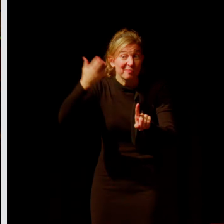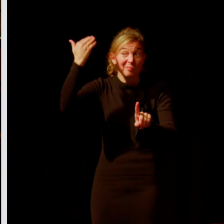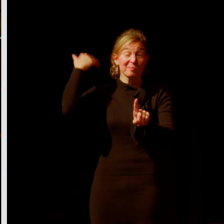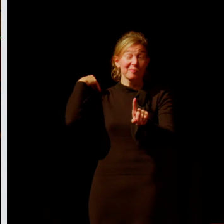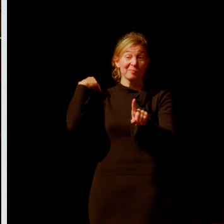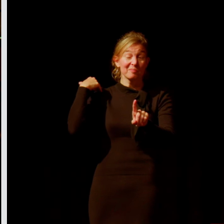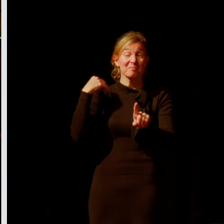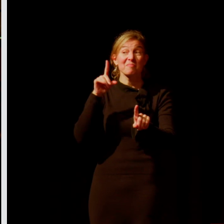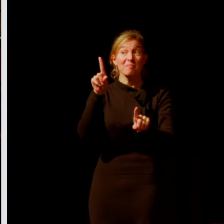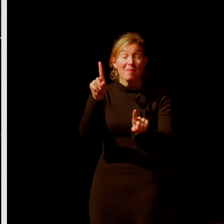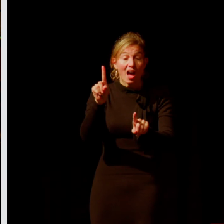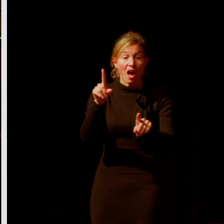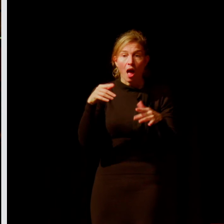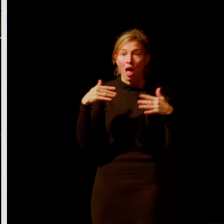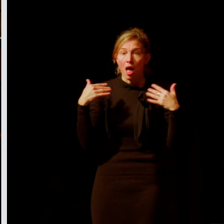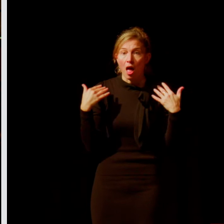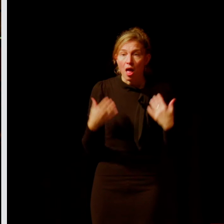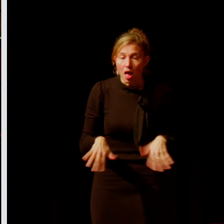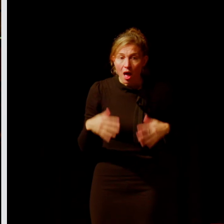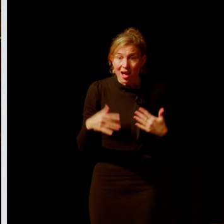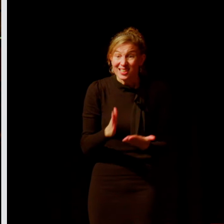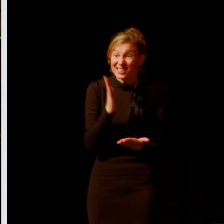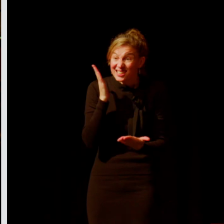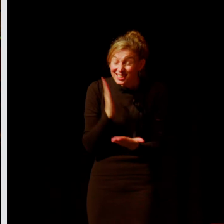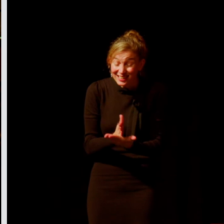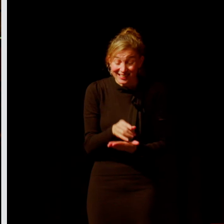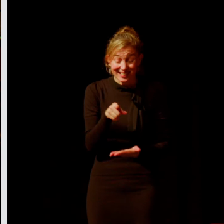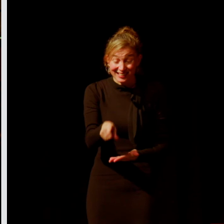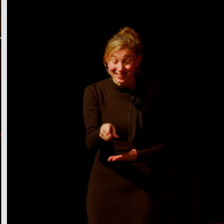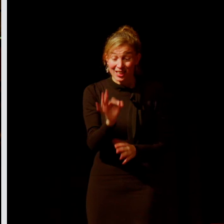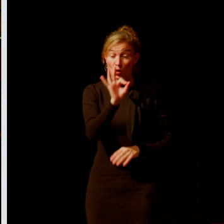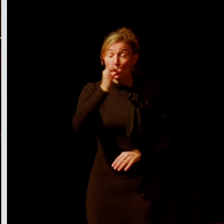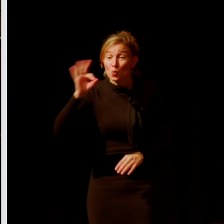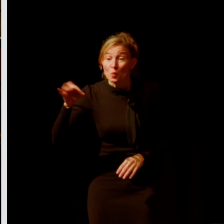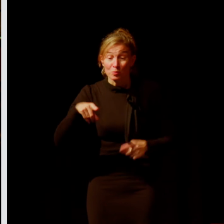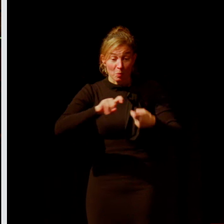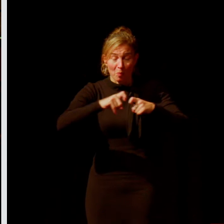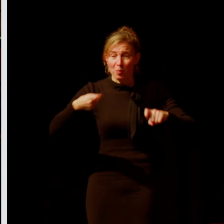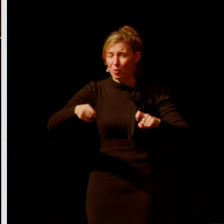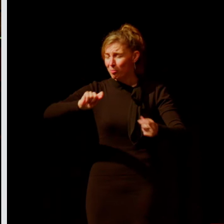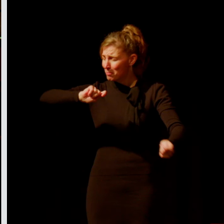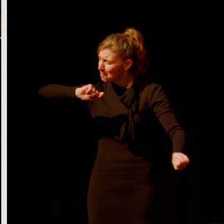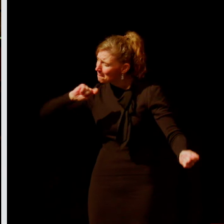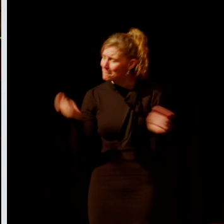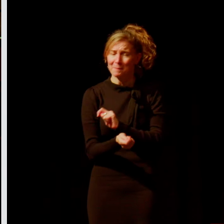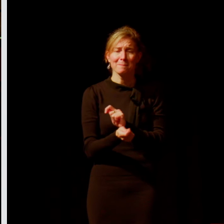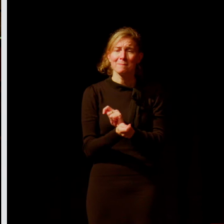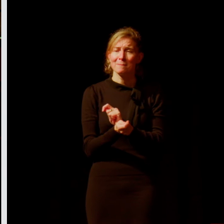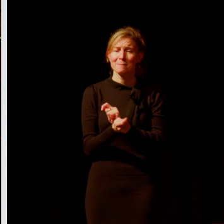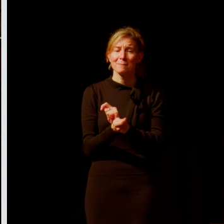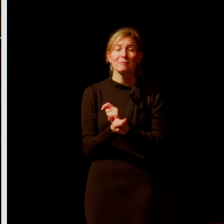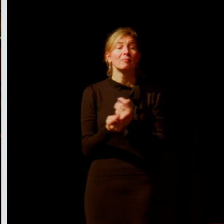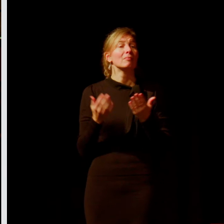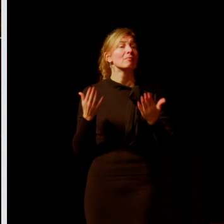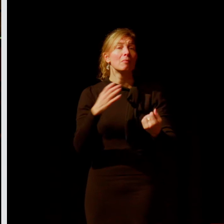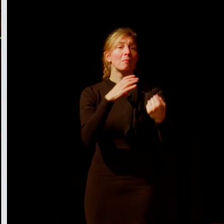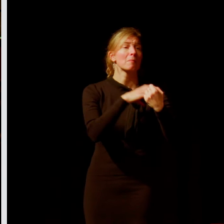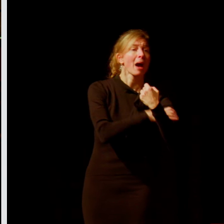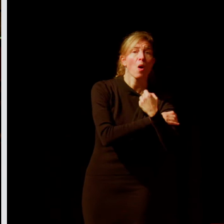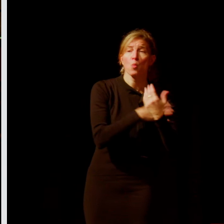the truth is, they are a real game changer, able to revolutionize the way we define